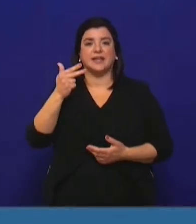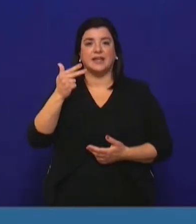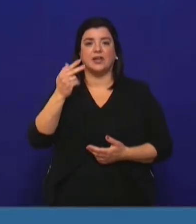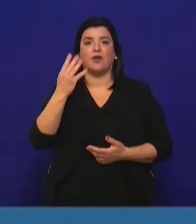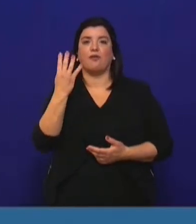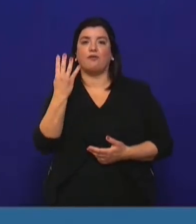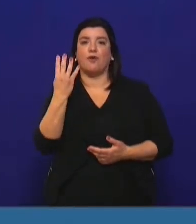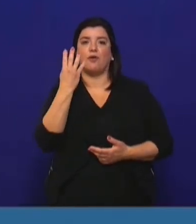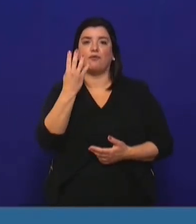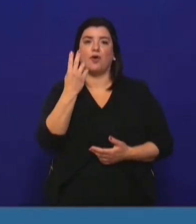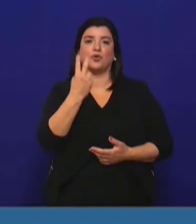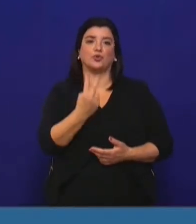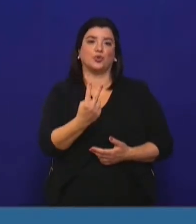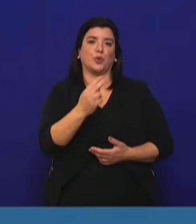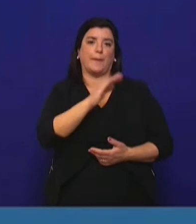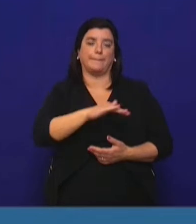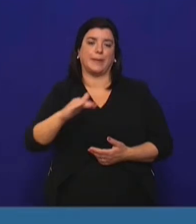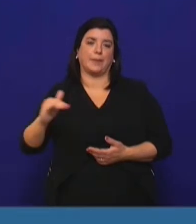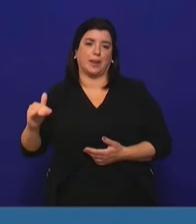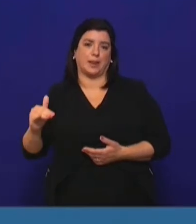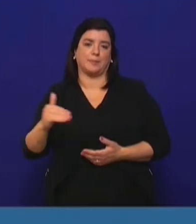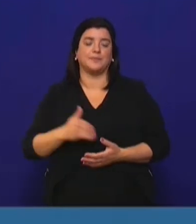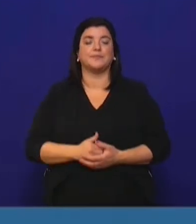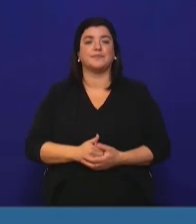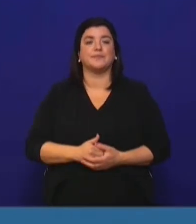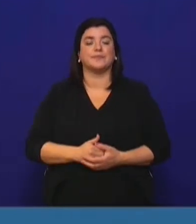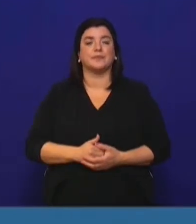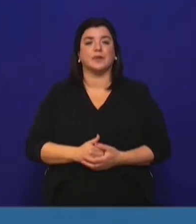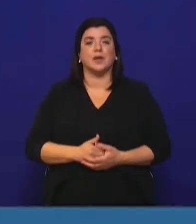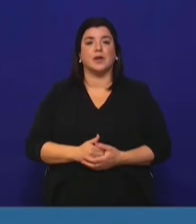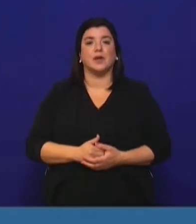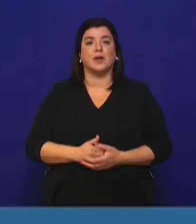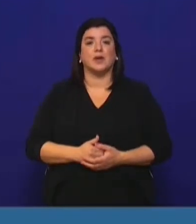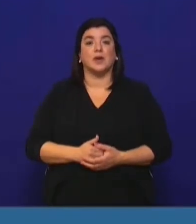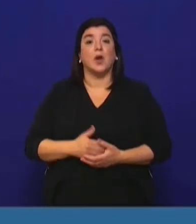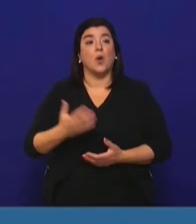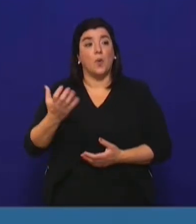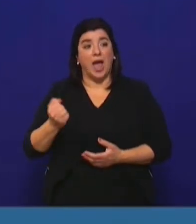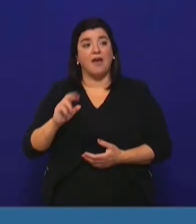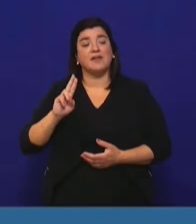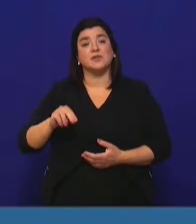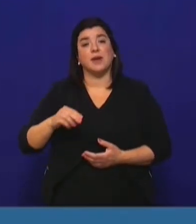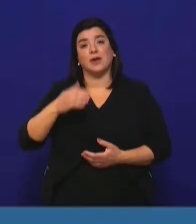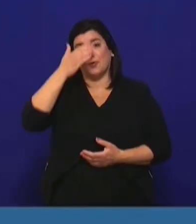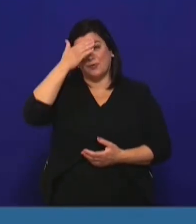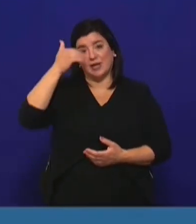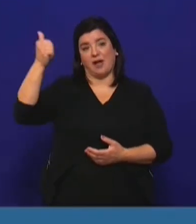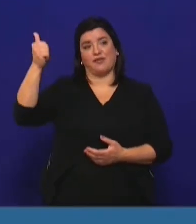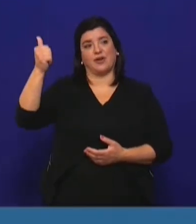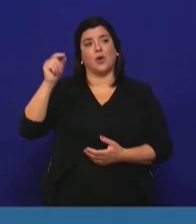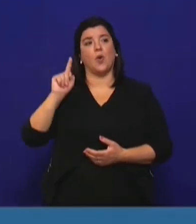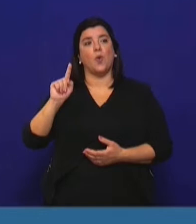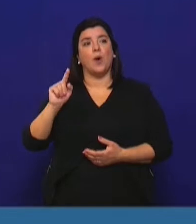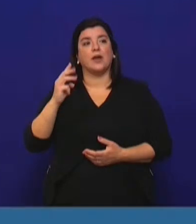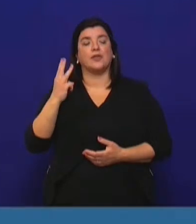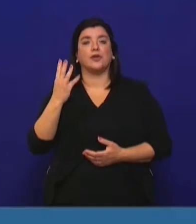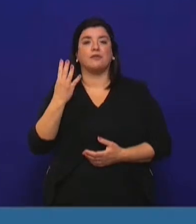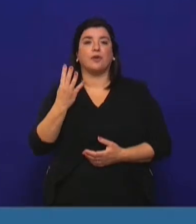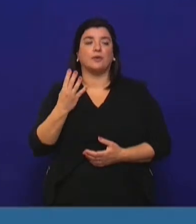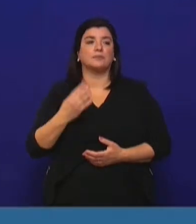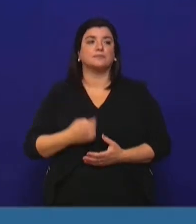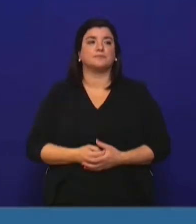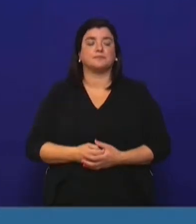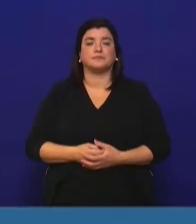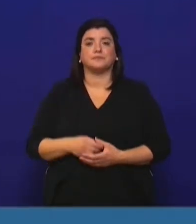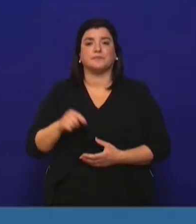18,442. We also had 134 people who recovered, so the total number of recoveries is 15,701. Unfortunately,